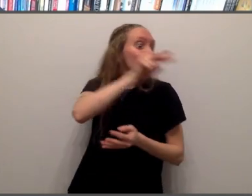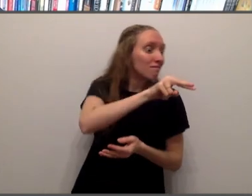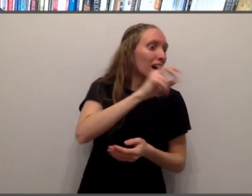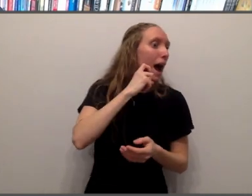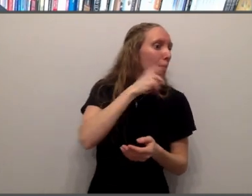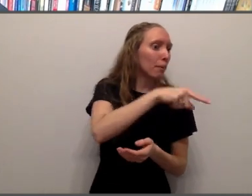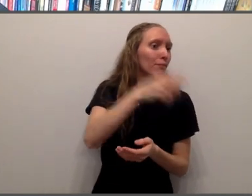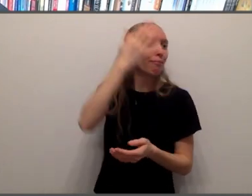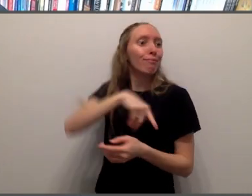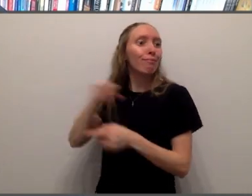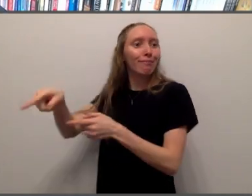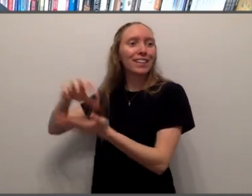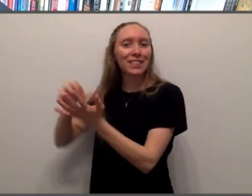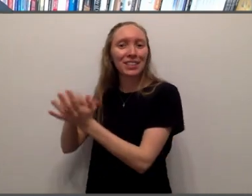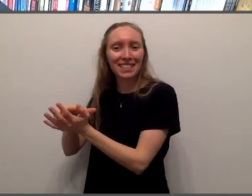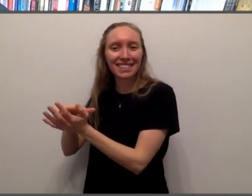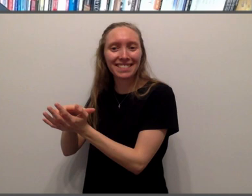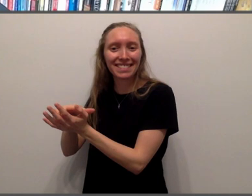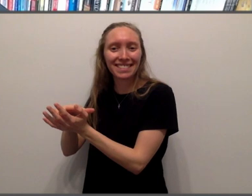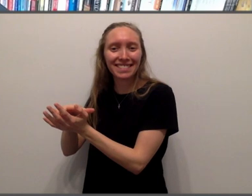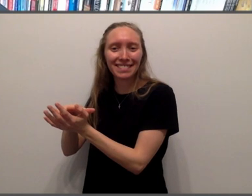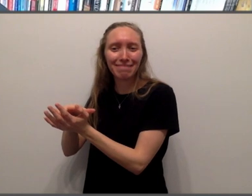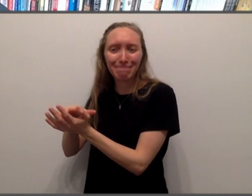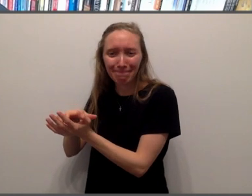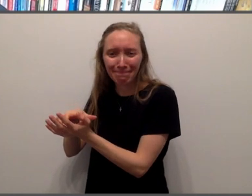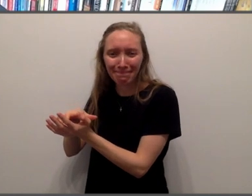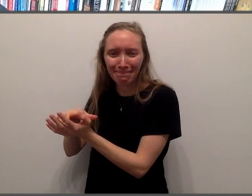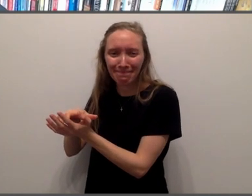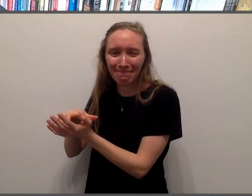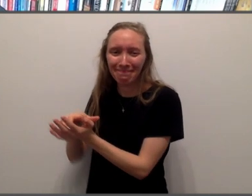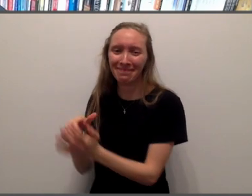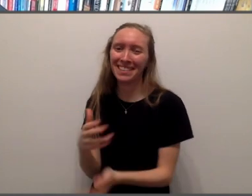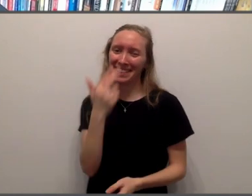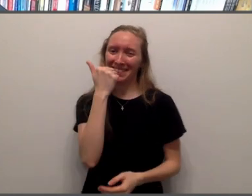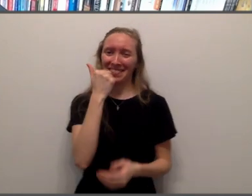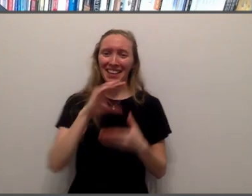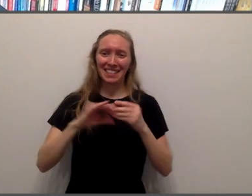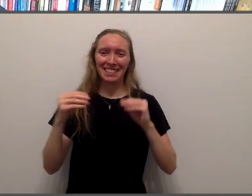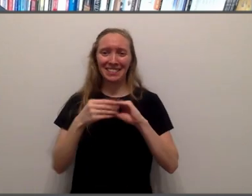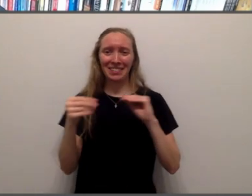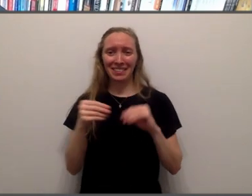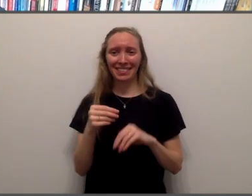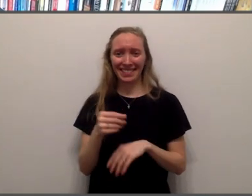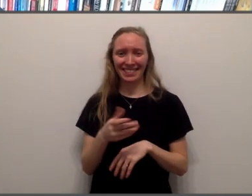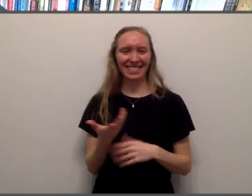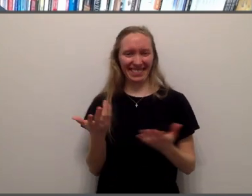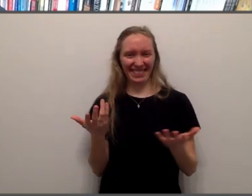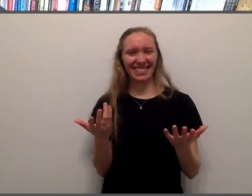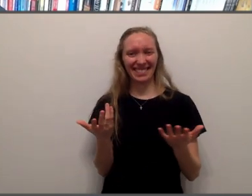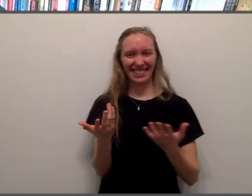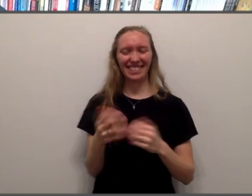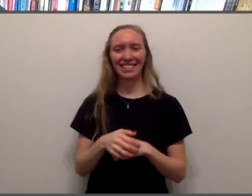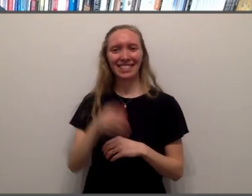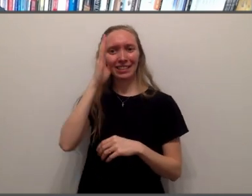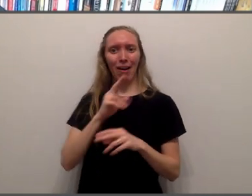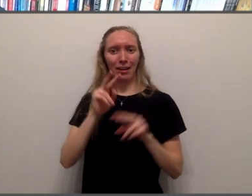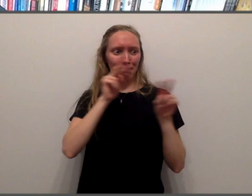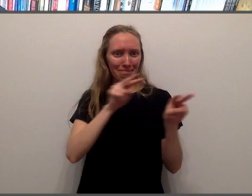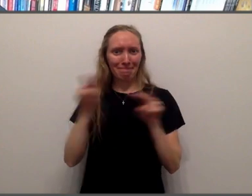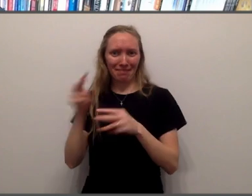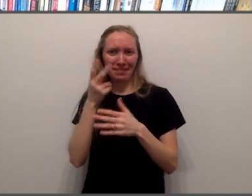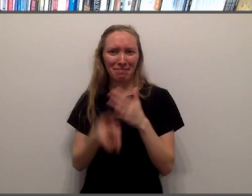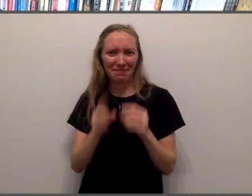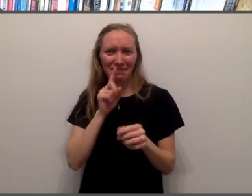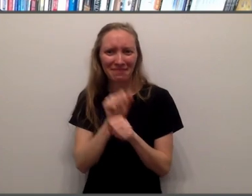apples." And while that's a pretty hilarious story, it does say something about how